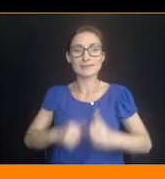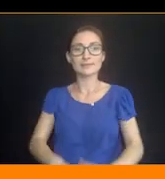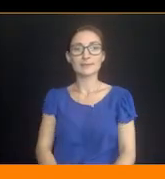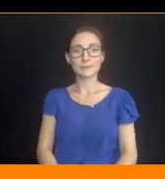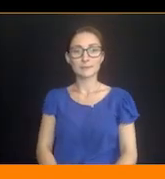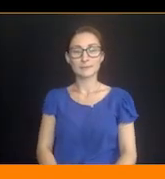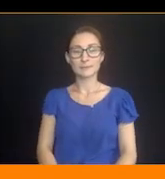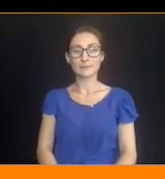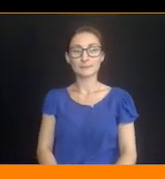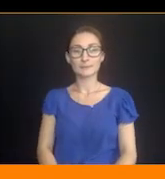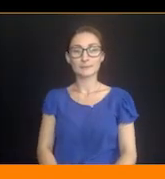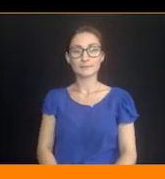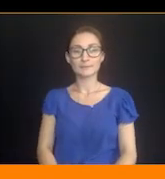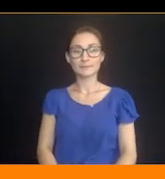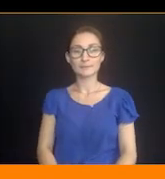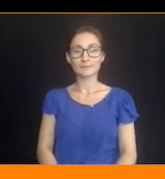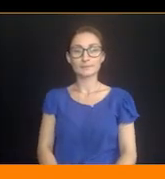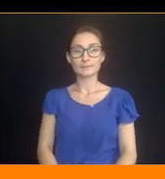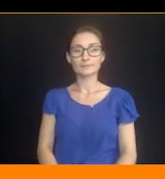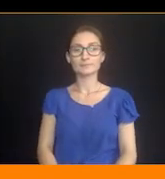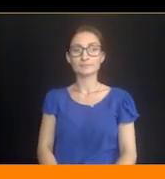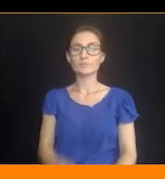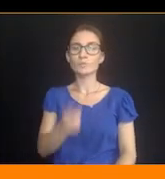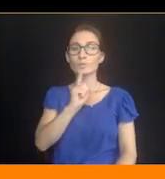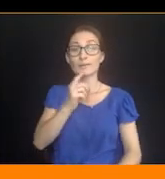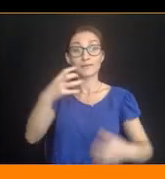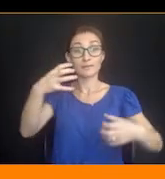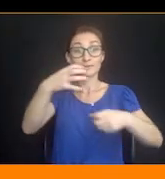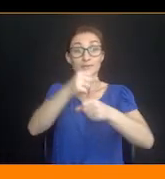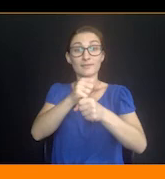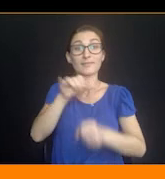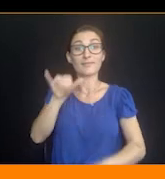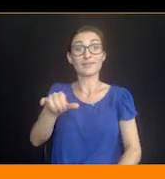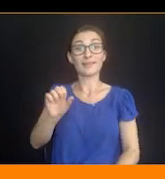but it opened them up to the magnitude of their existence.